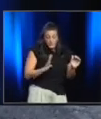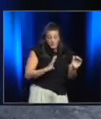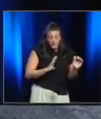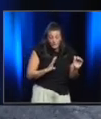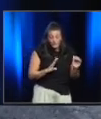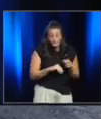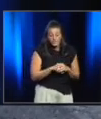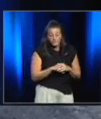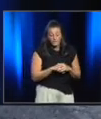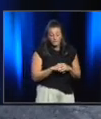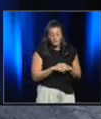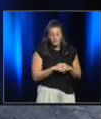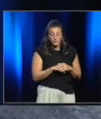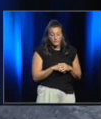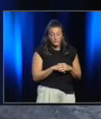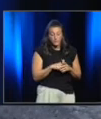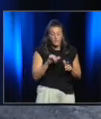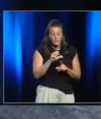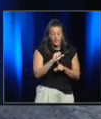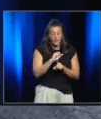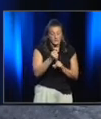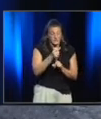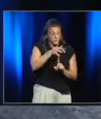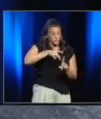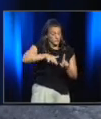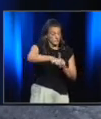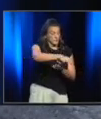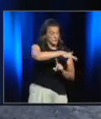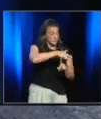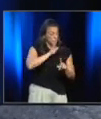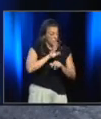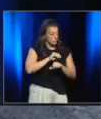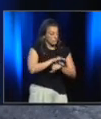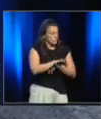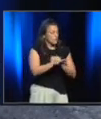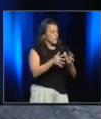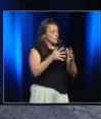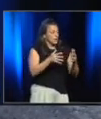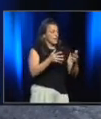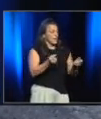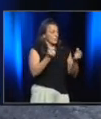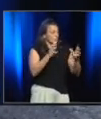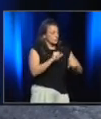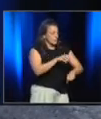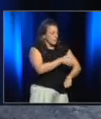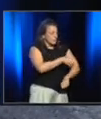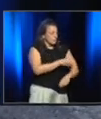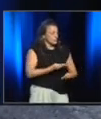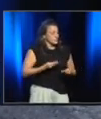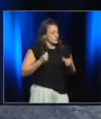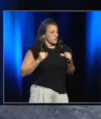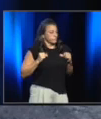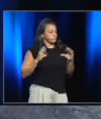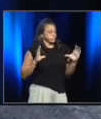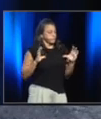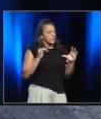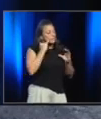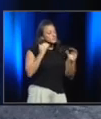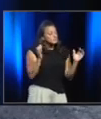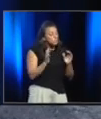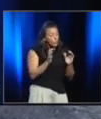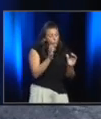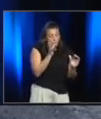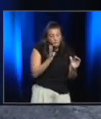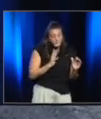the conditions have a really profound effect on how much energy you can gain. So if you're a small female, you can